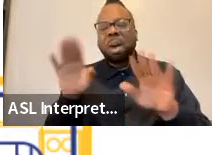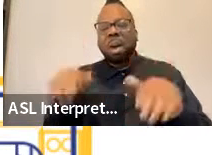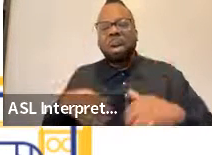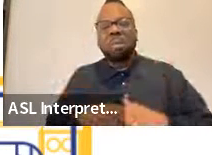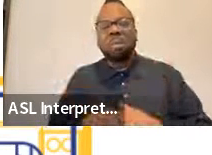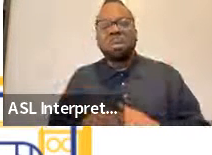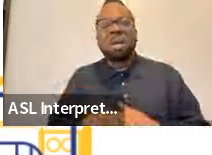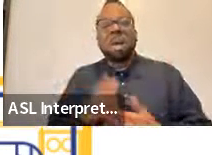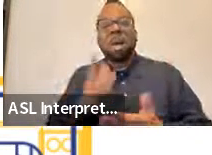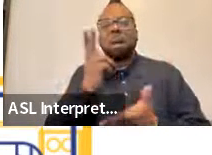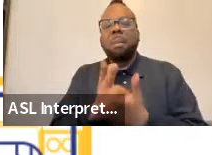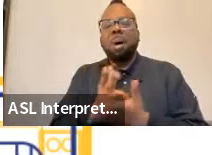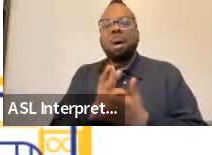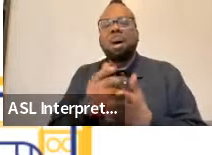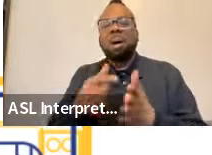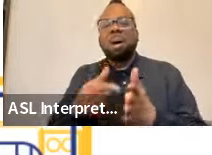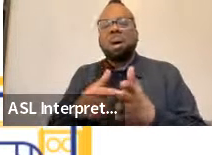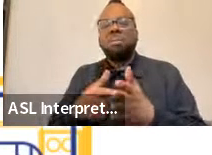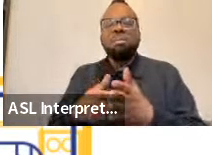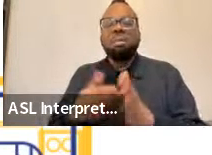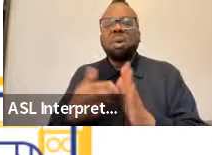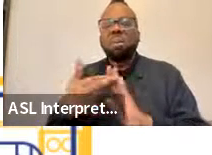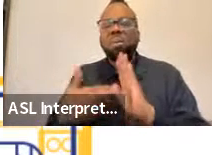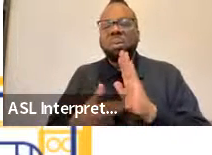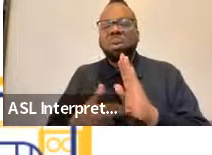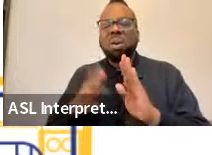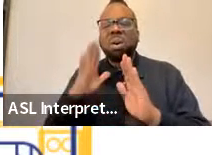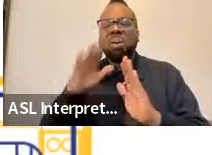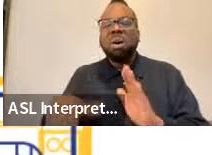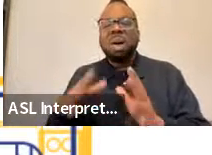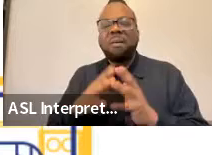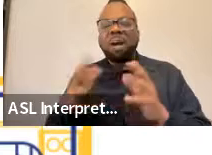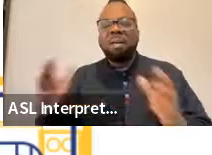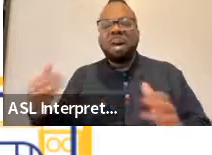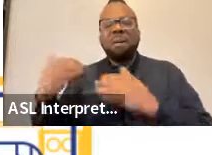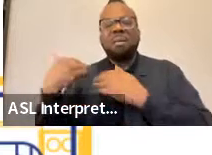Parking mandates can be bulky and burdensome, forcing a costly parking